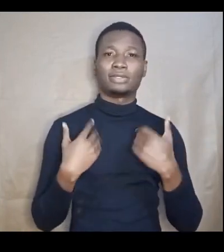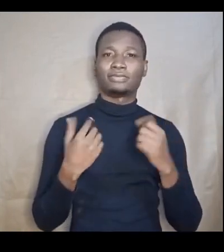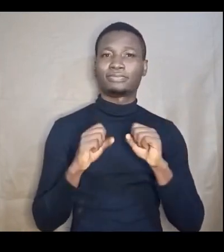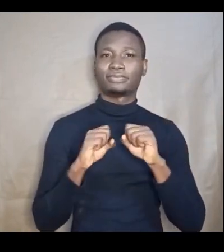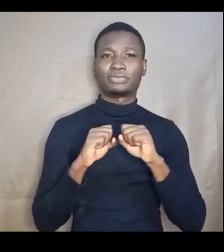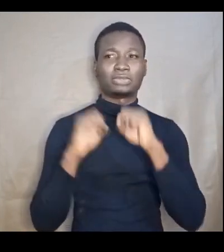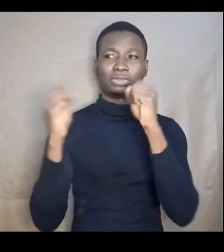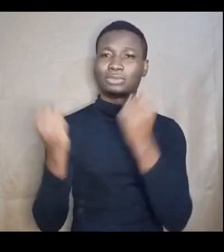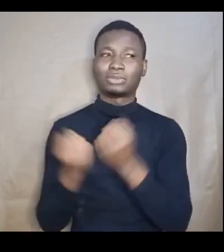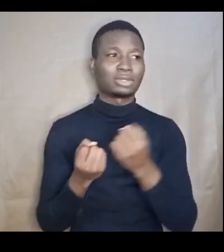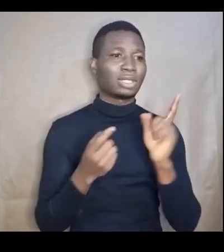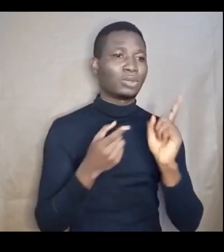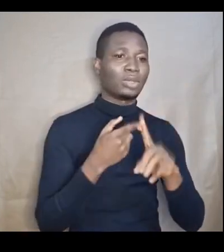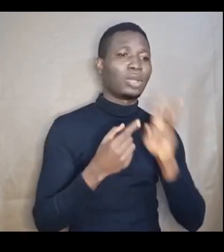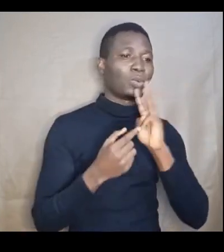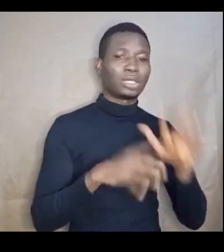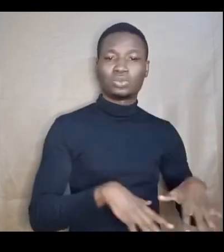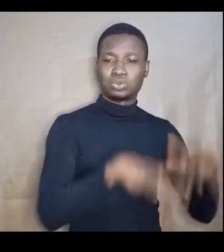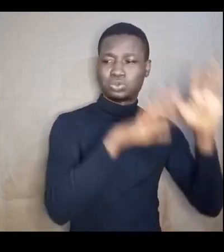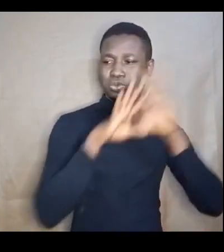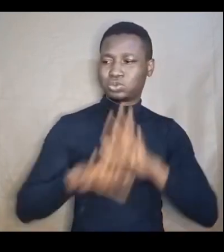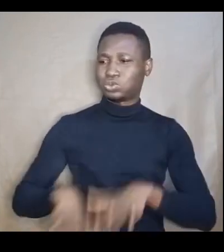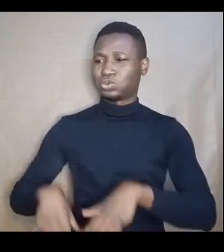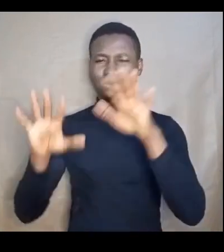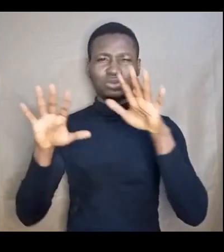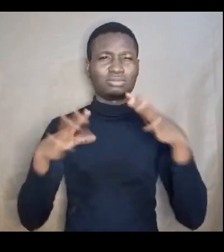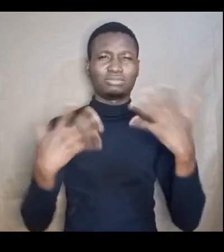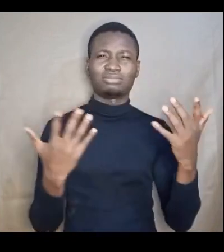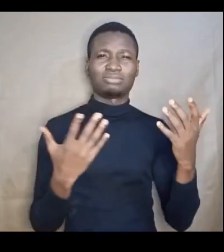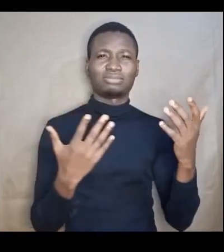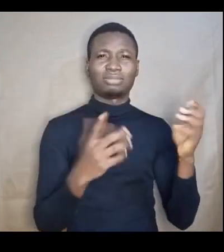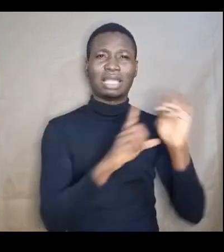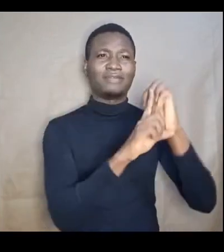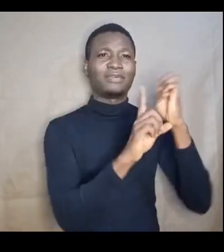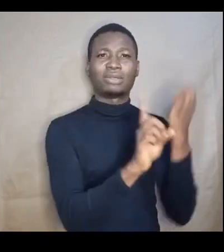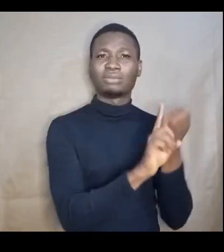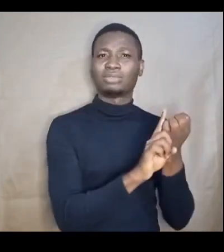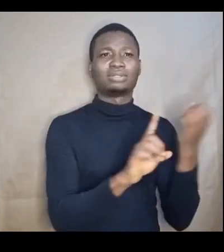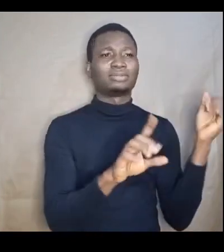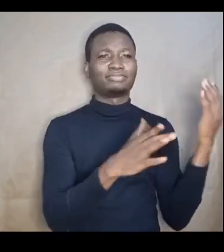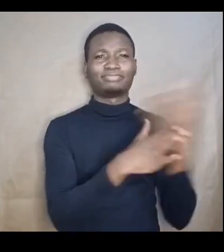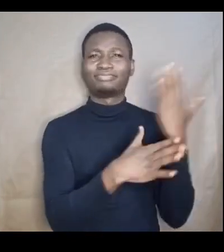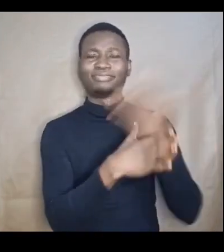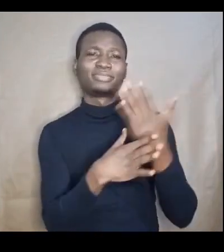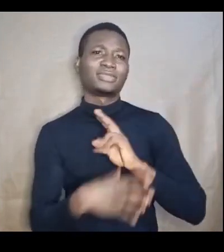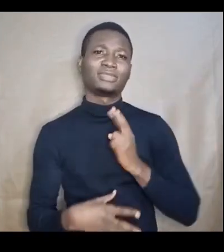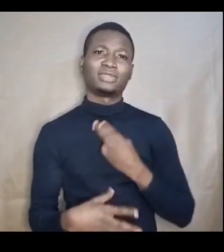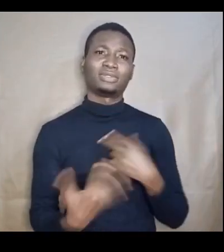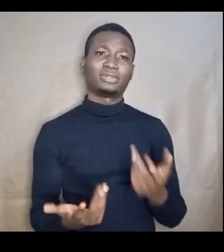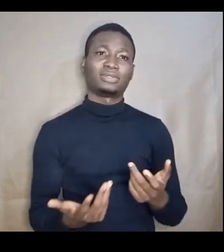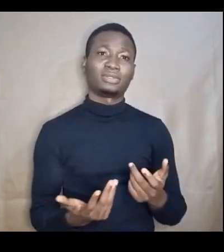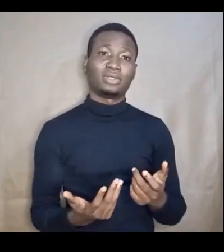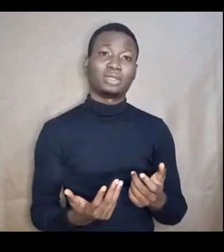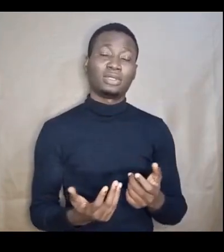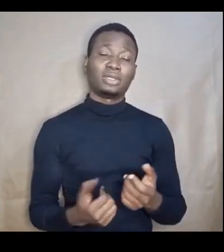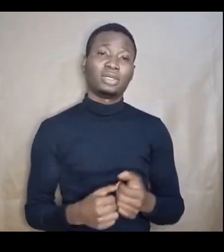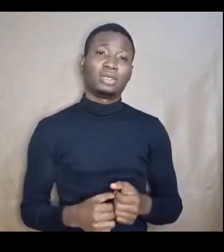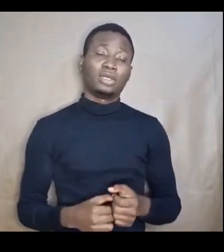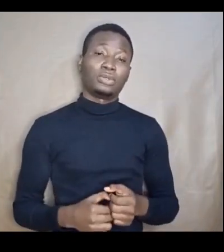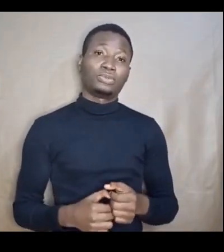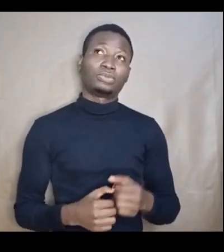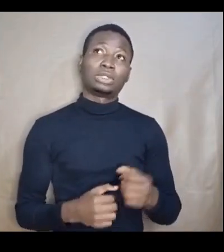drainage ways, Anambra's existential threat is the environment. The flooding,